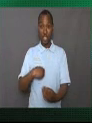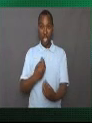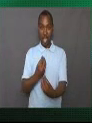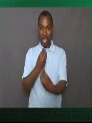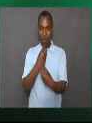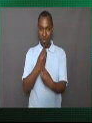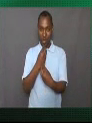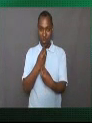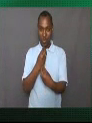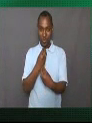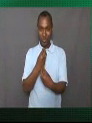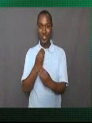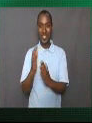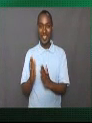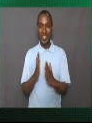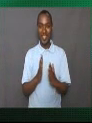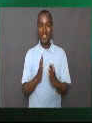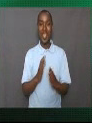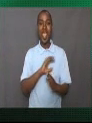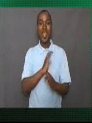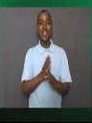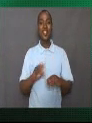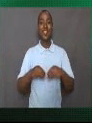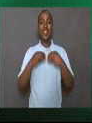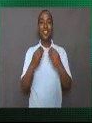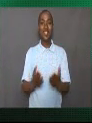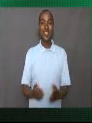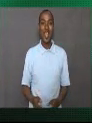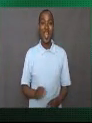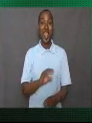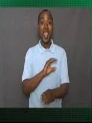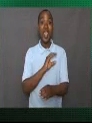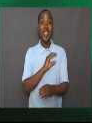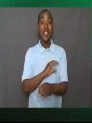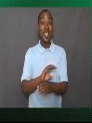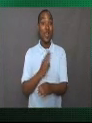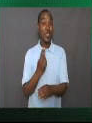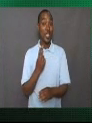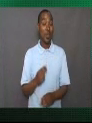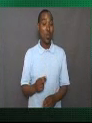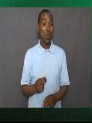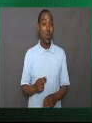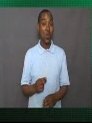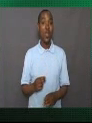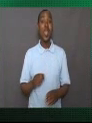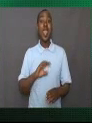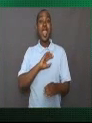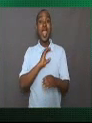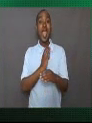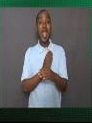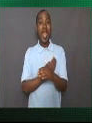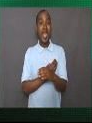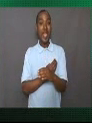so that the cells can use it. The energy is stored in the form